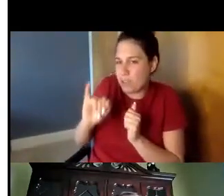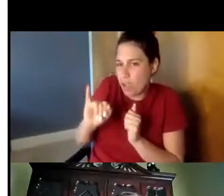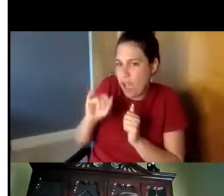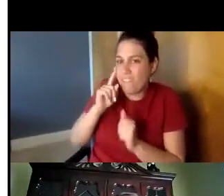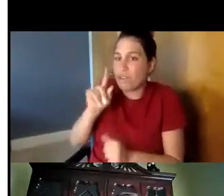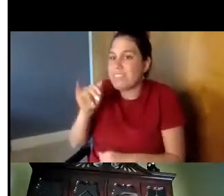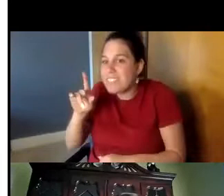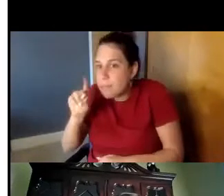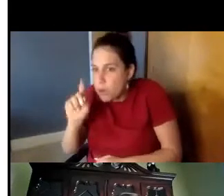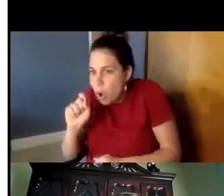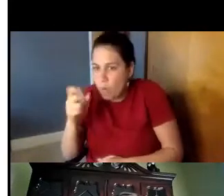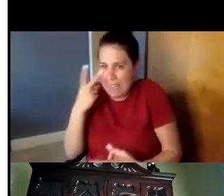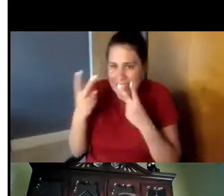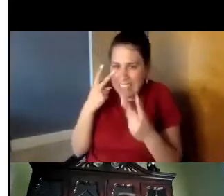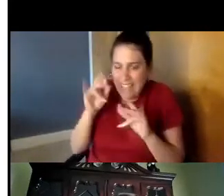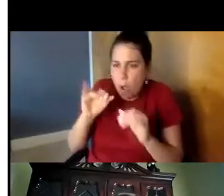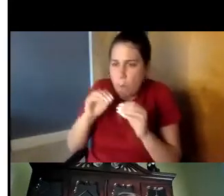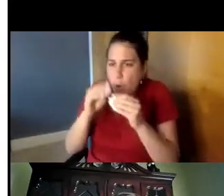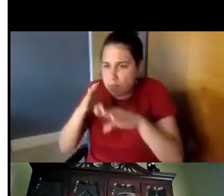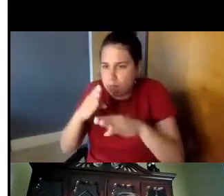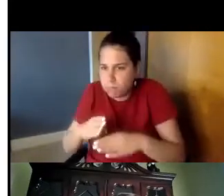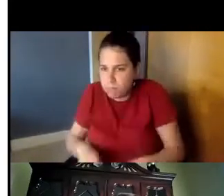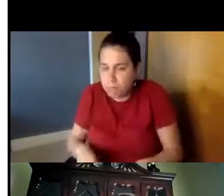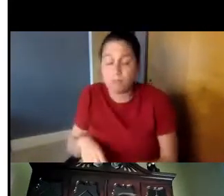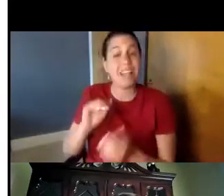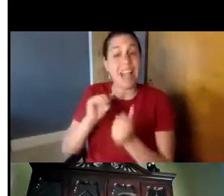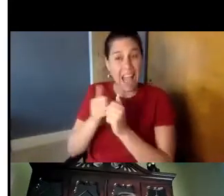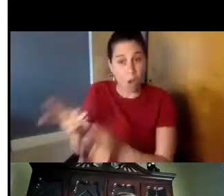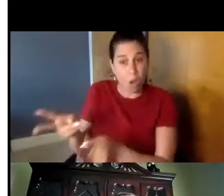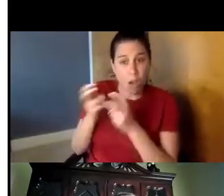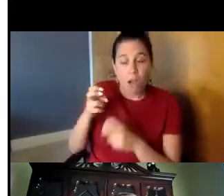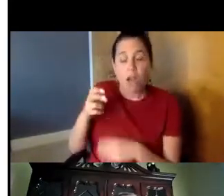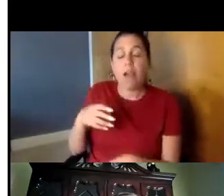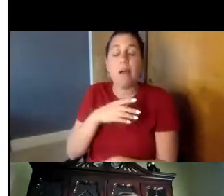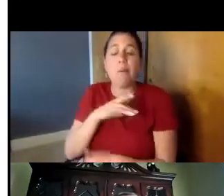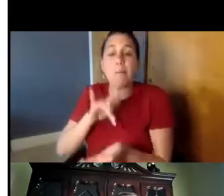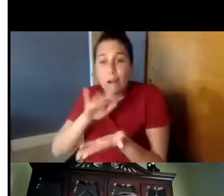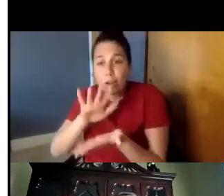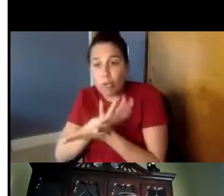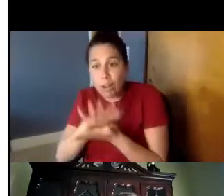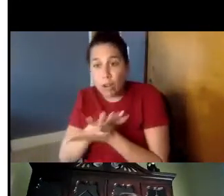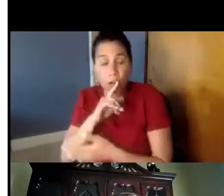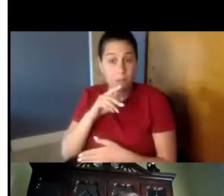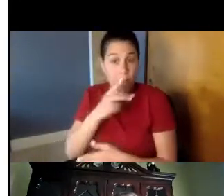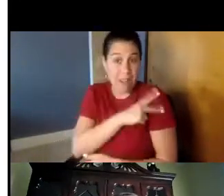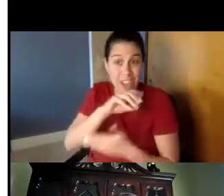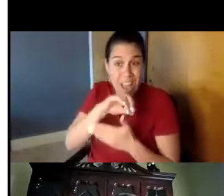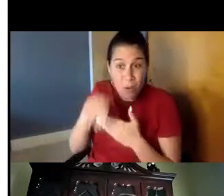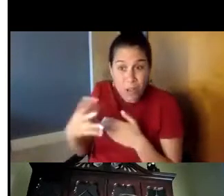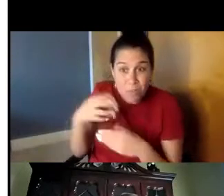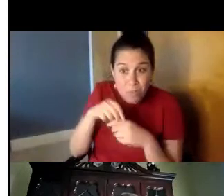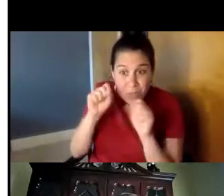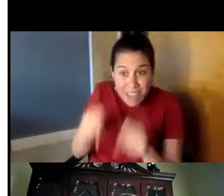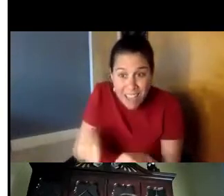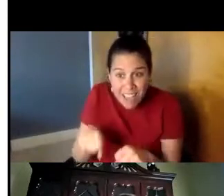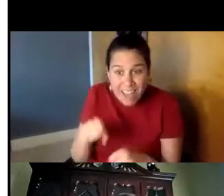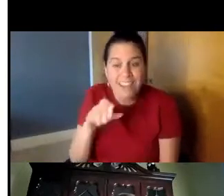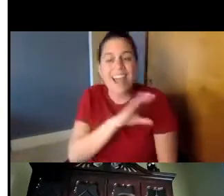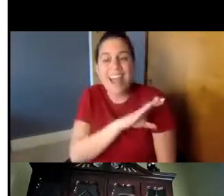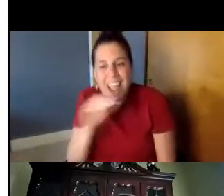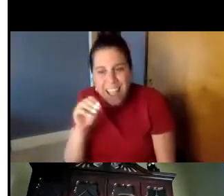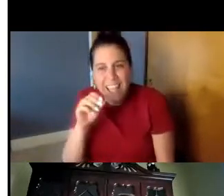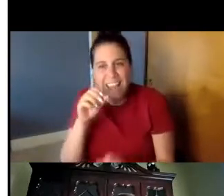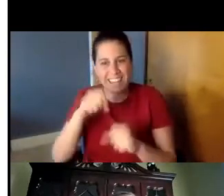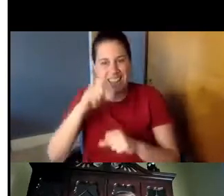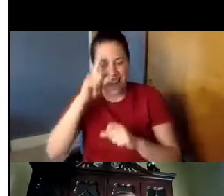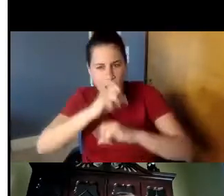gets real-time updates from the medical record, so we can look at patient outcomes, and it supports people querying the data to be visualized in